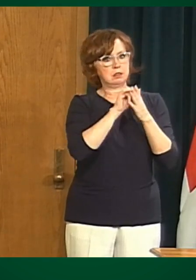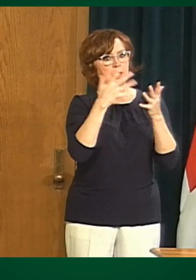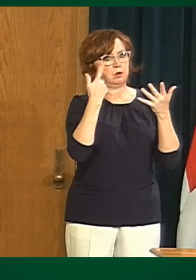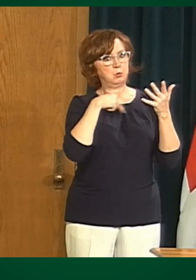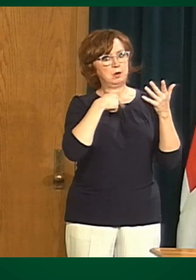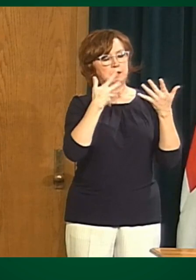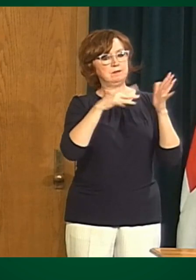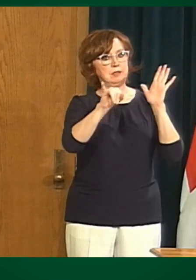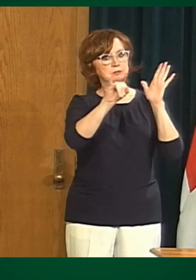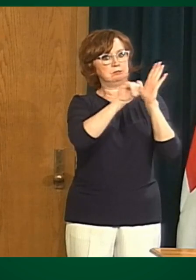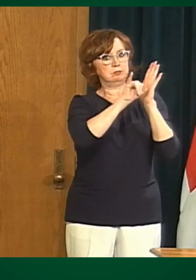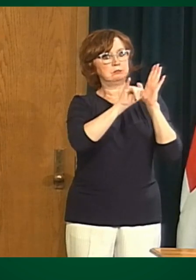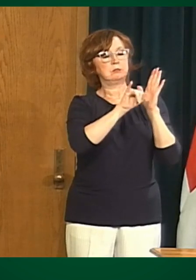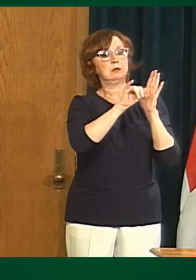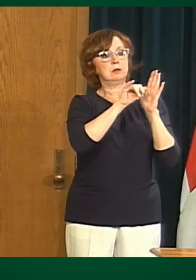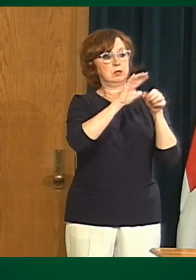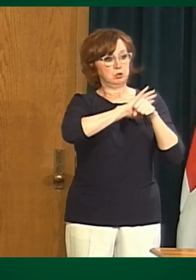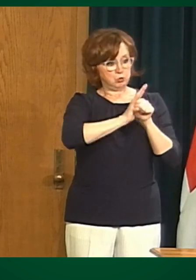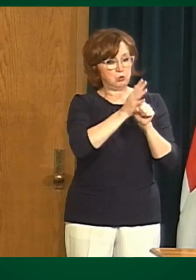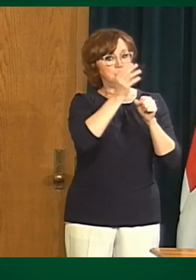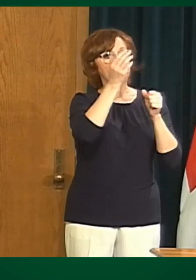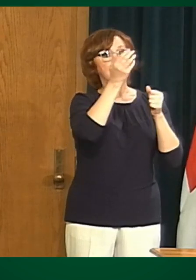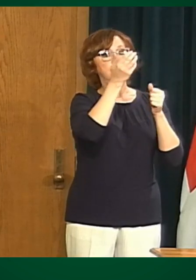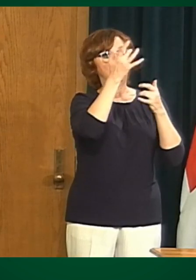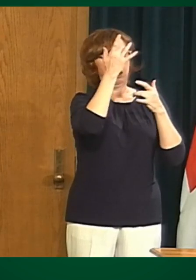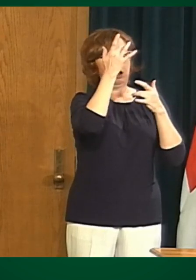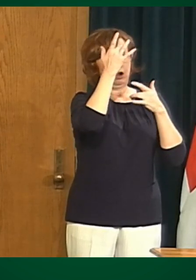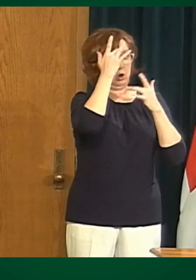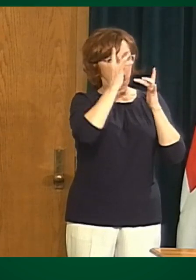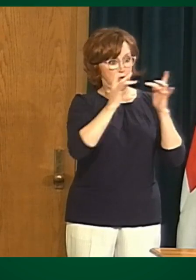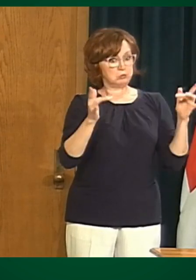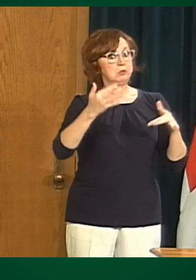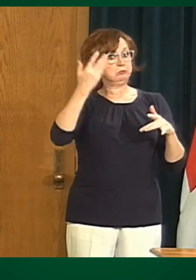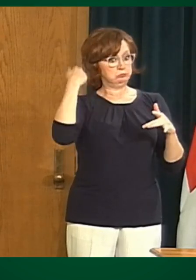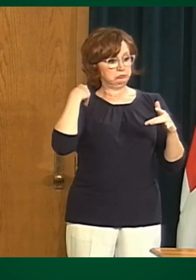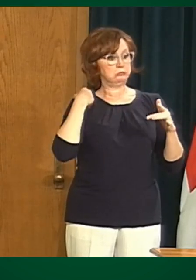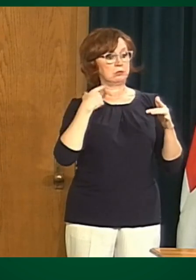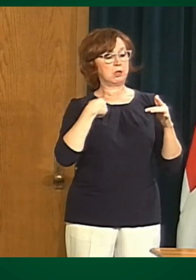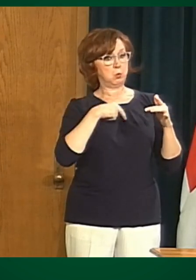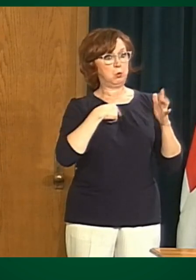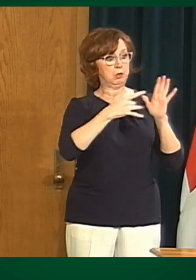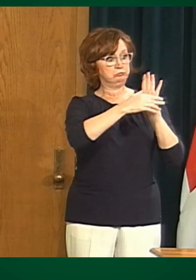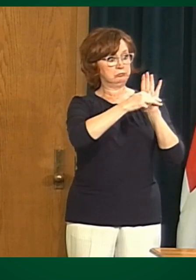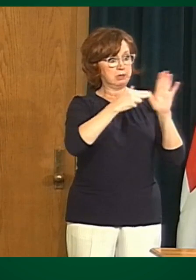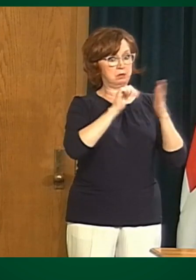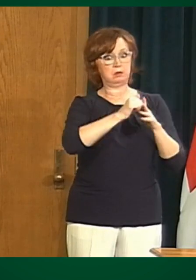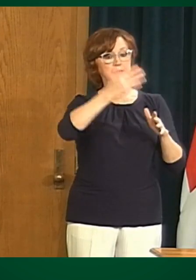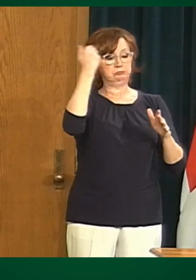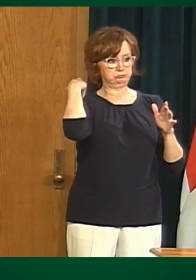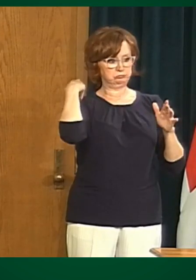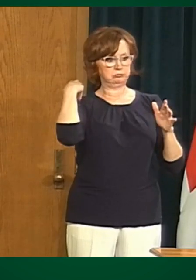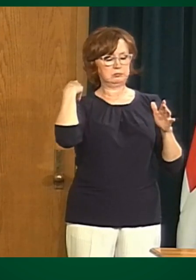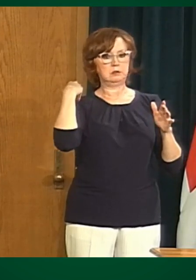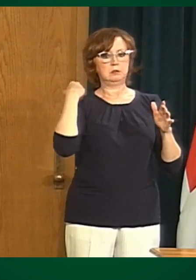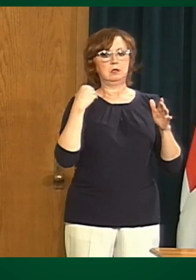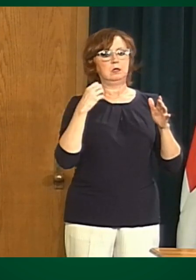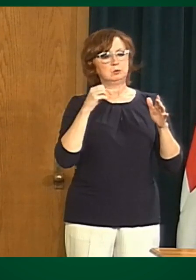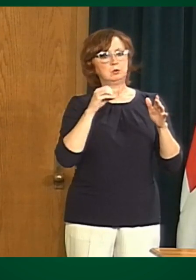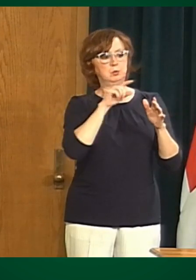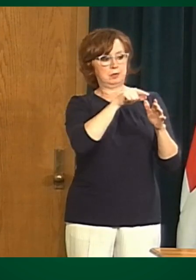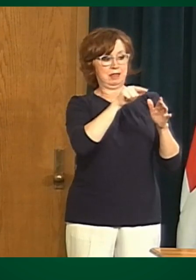COVID-19 hospitals, and not only COVID-19 hospitals, but also COVID obstetrical